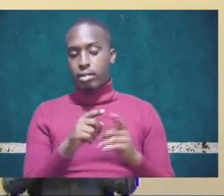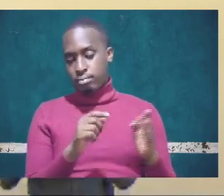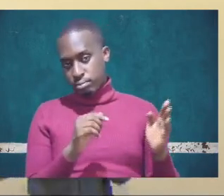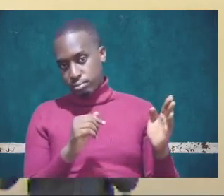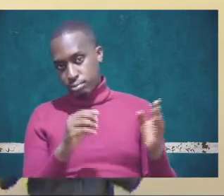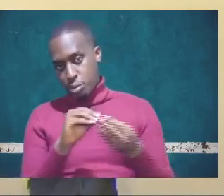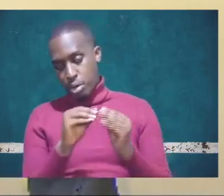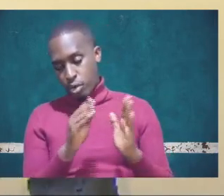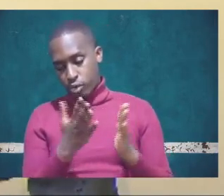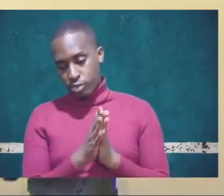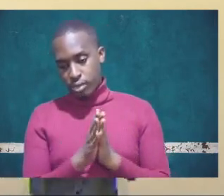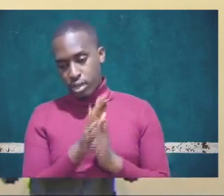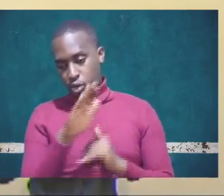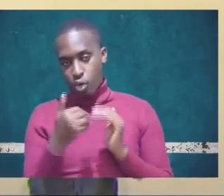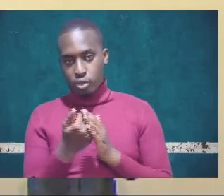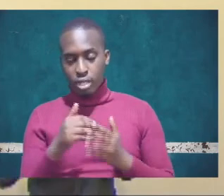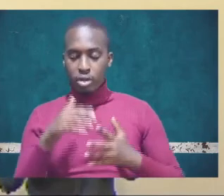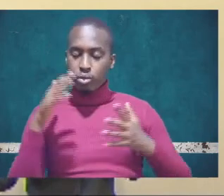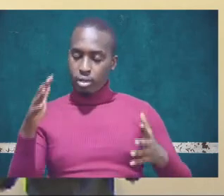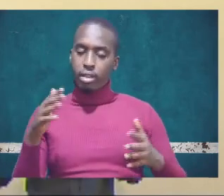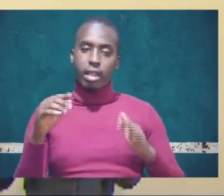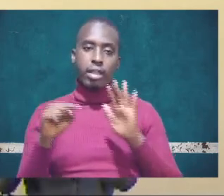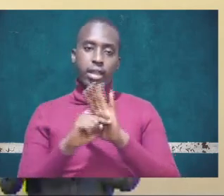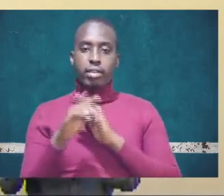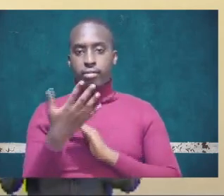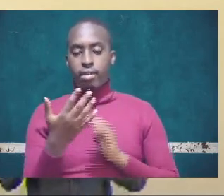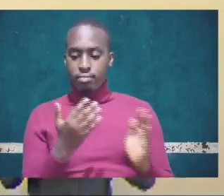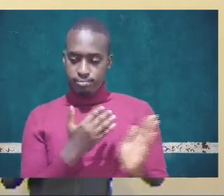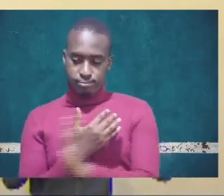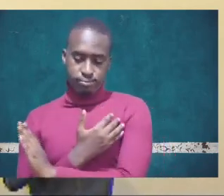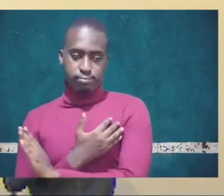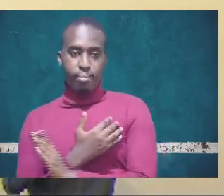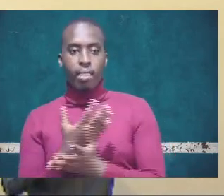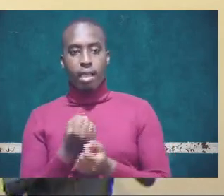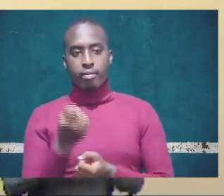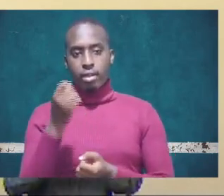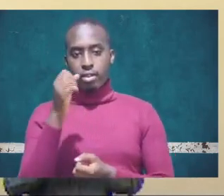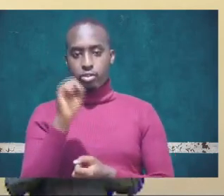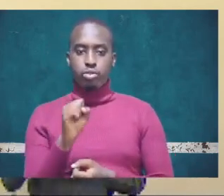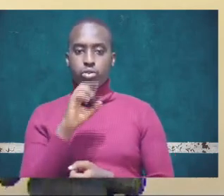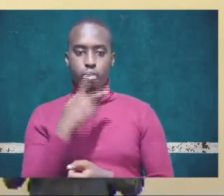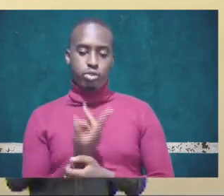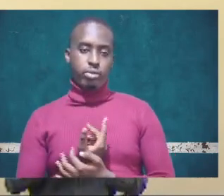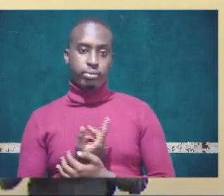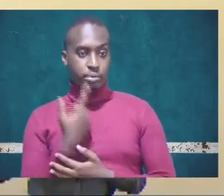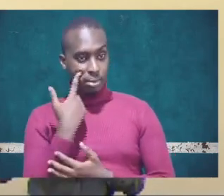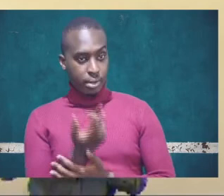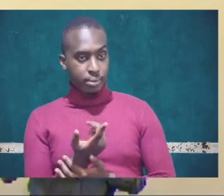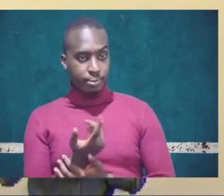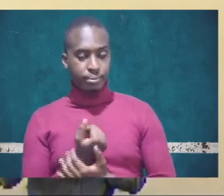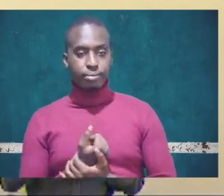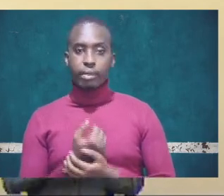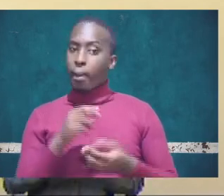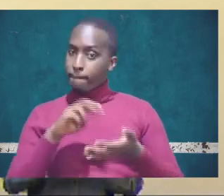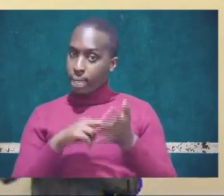are the values which are greater than negative 5. Here we have solution. You see?